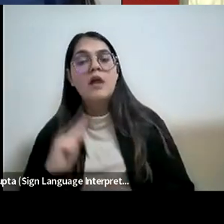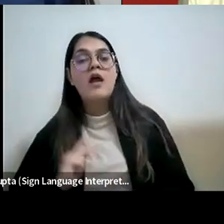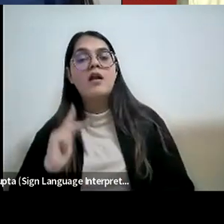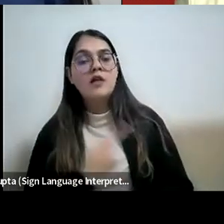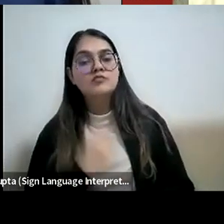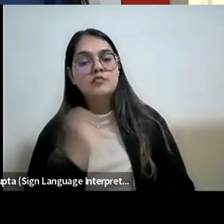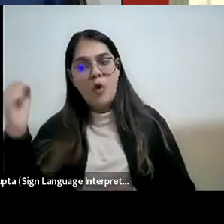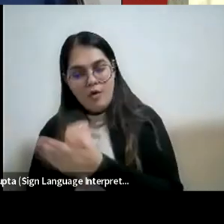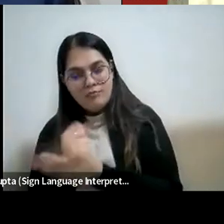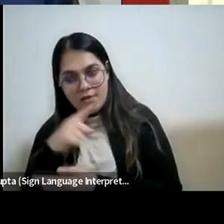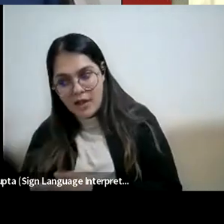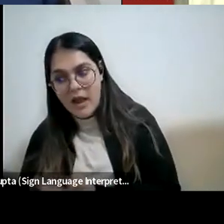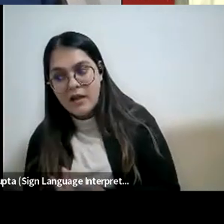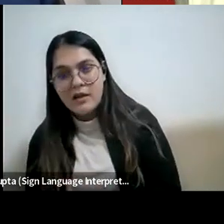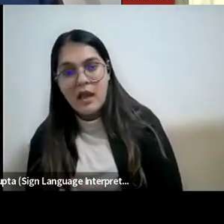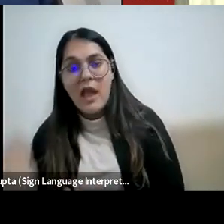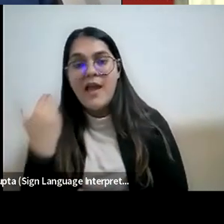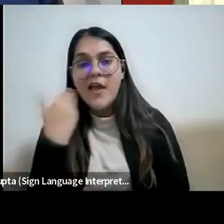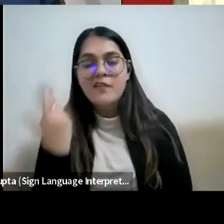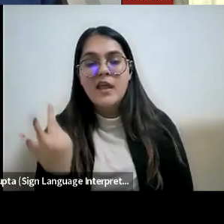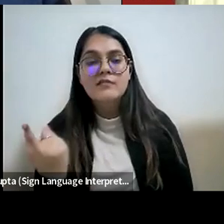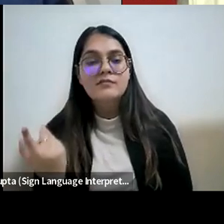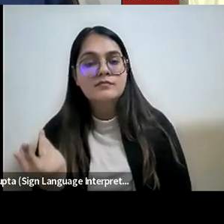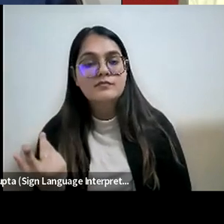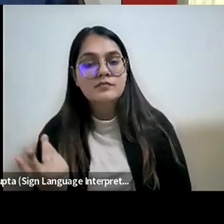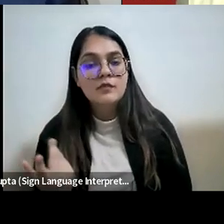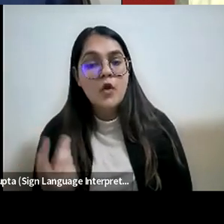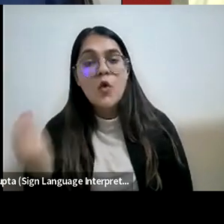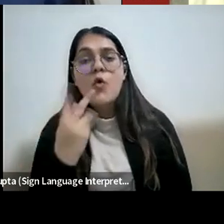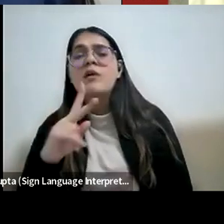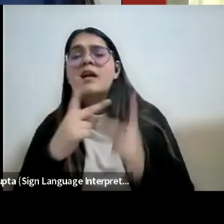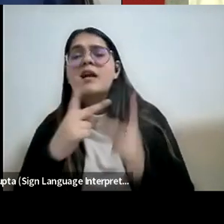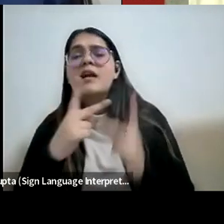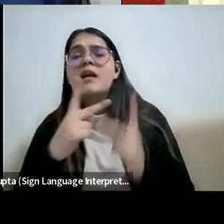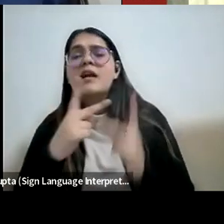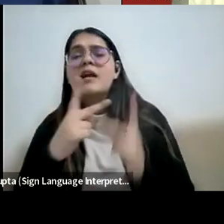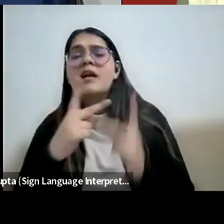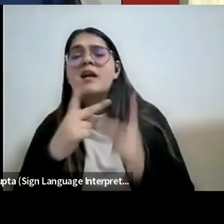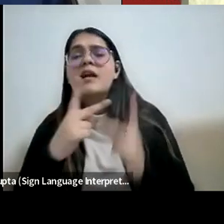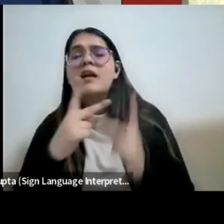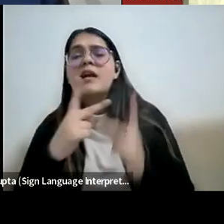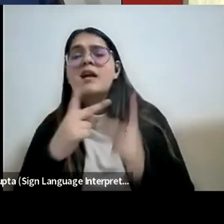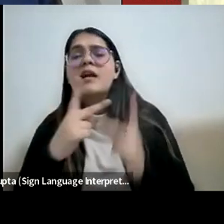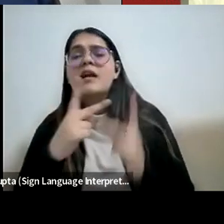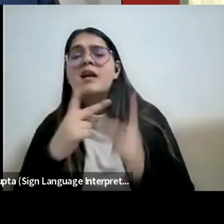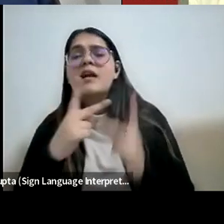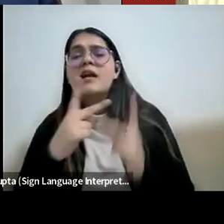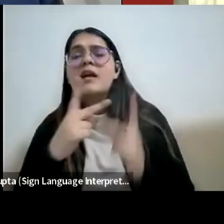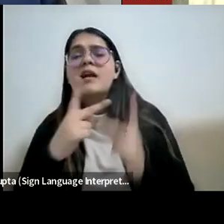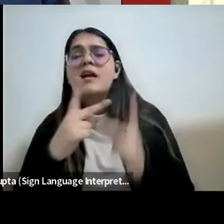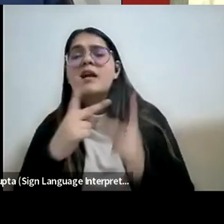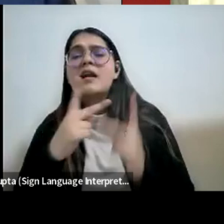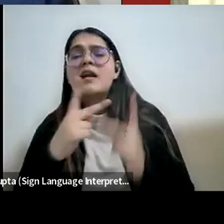Nalsa judgment, when you dealt with the constitutionality of homosexuality. Now, also the long debates